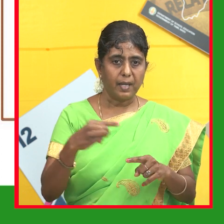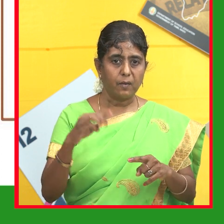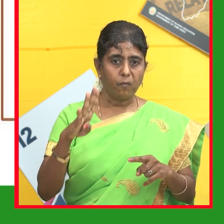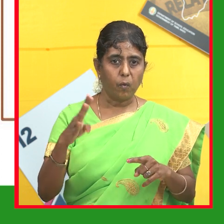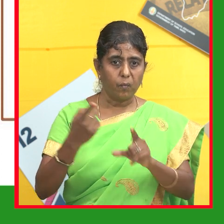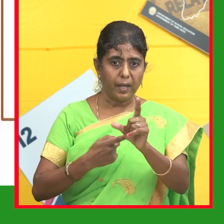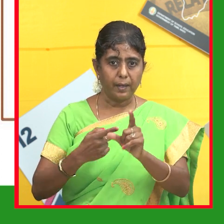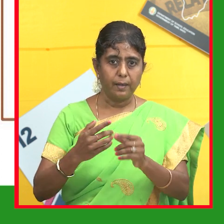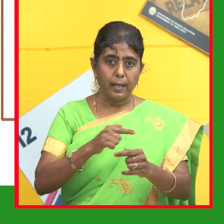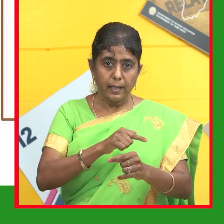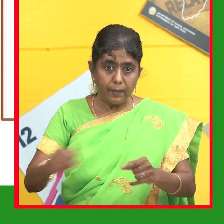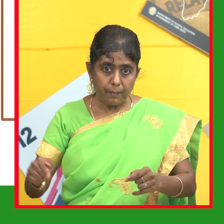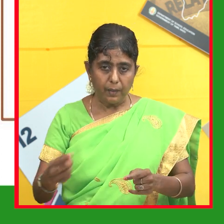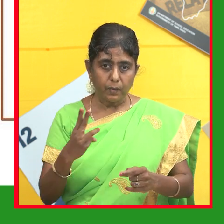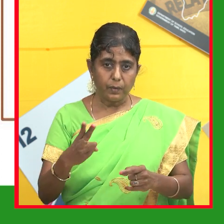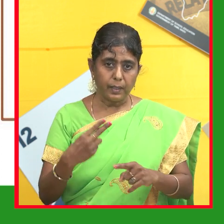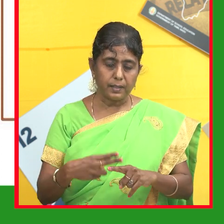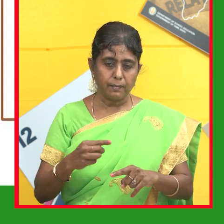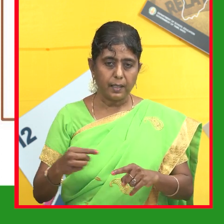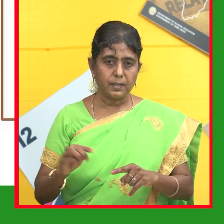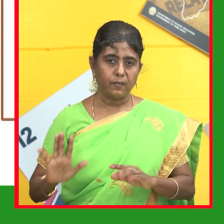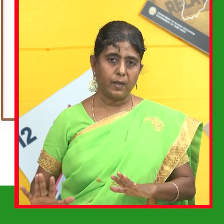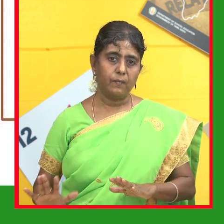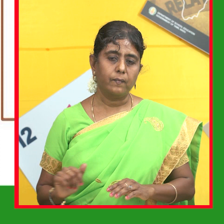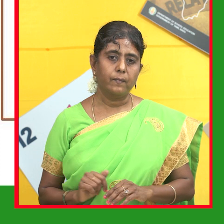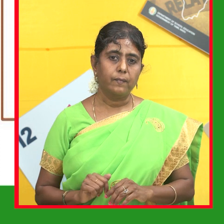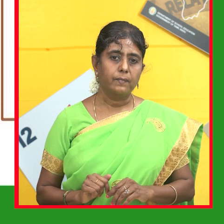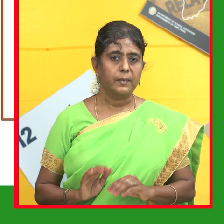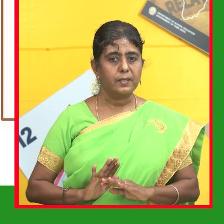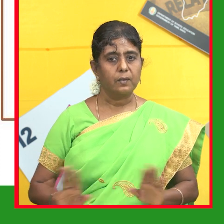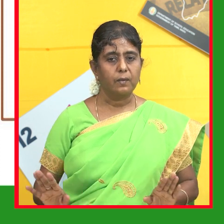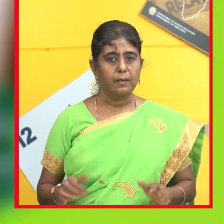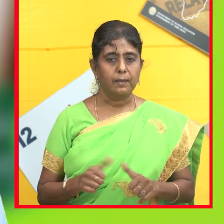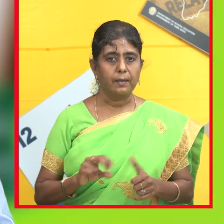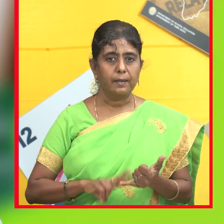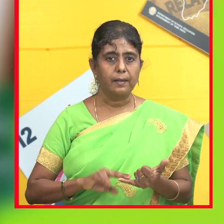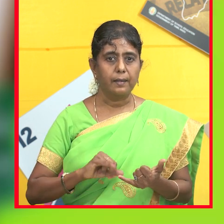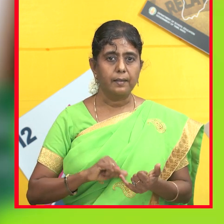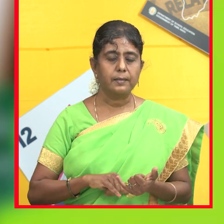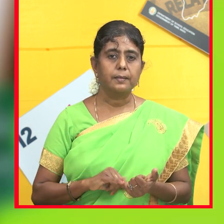minus 4y divided by 2x minus 5. That's all.